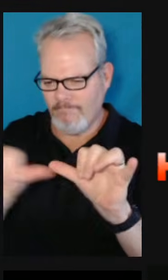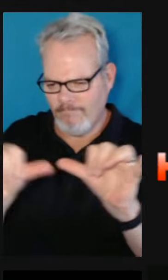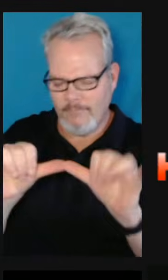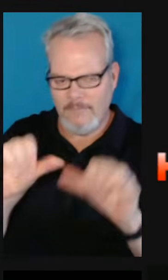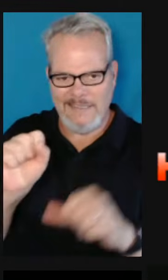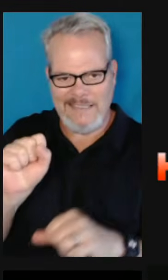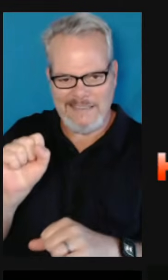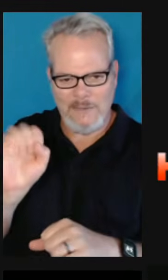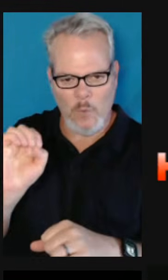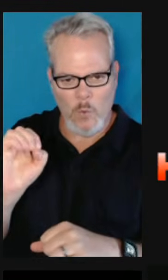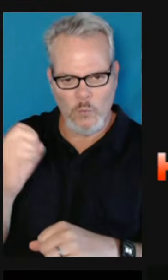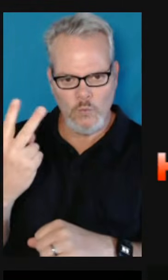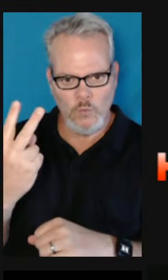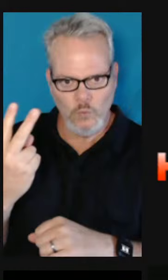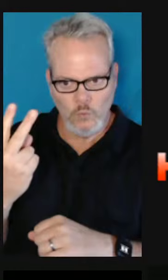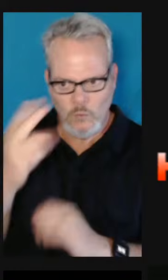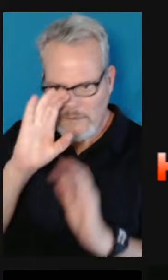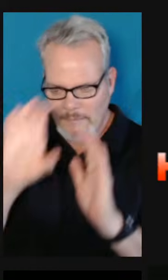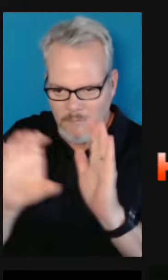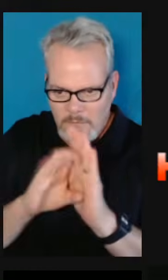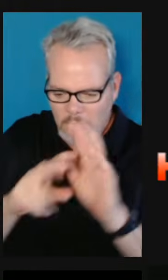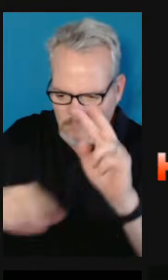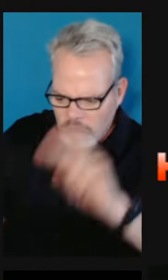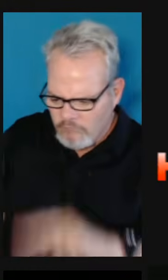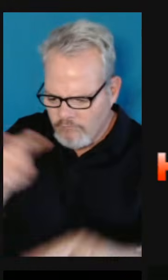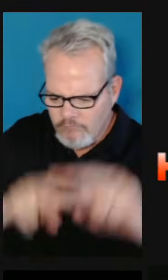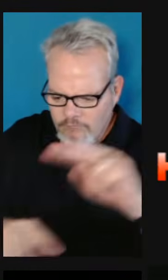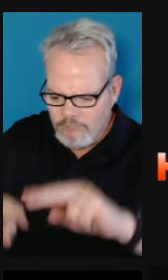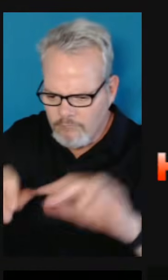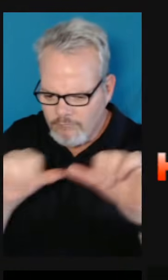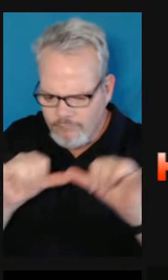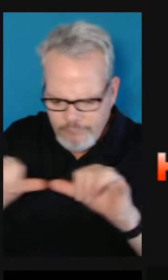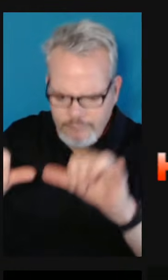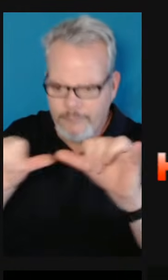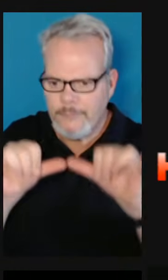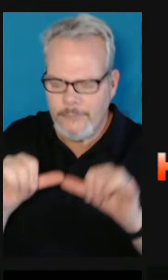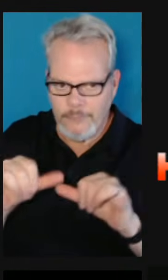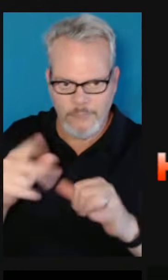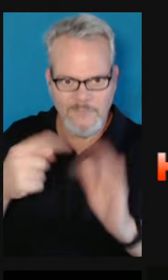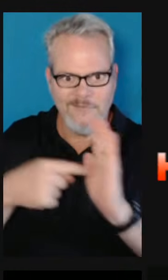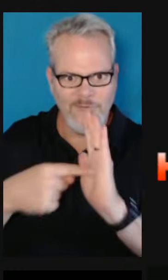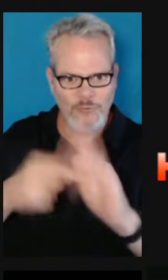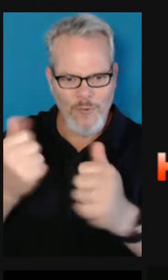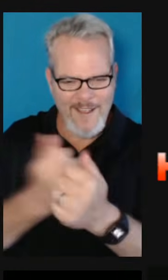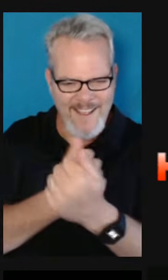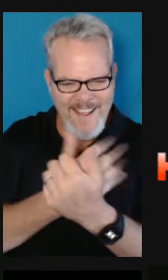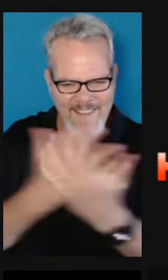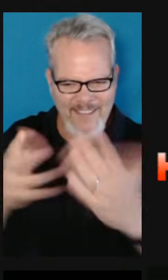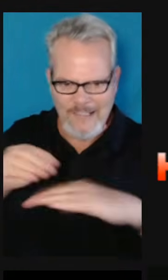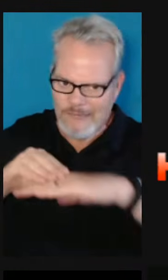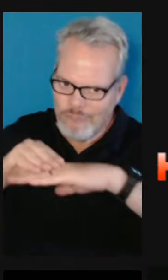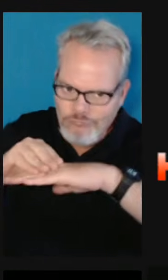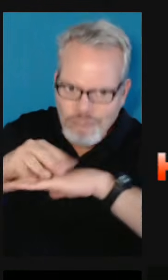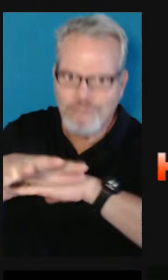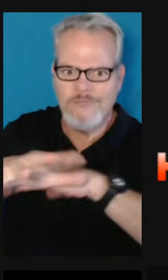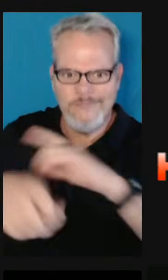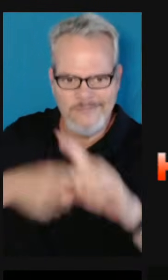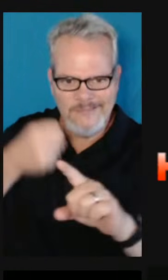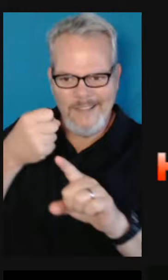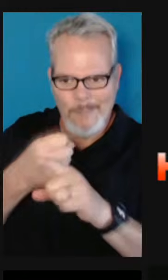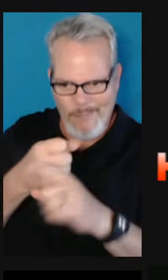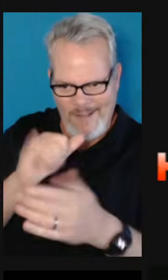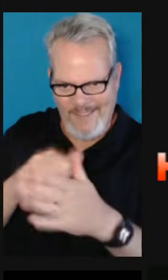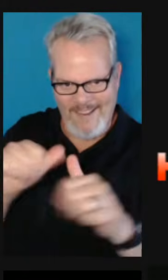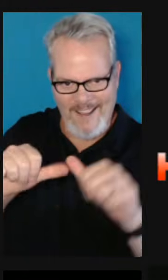and also all the tephra that came along with it, showing the area of impact of fallout for much of this eruption from